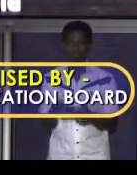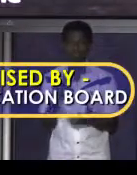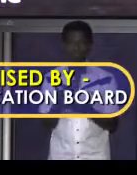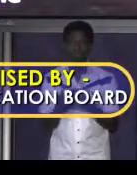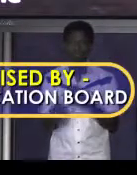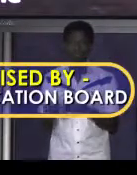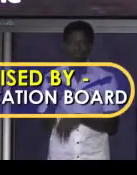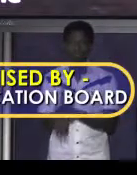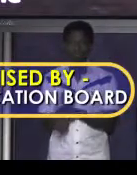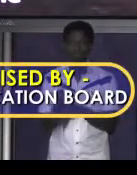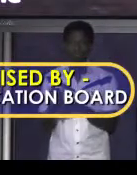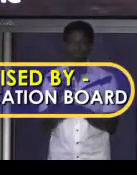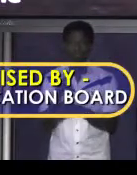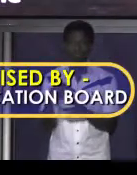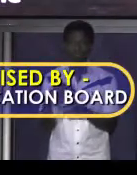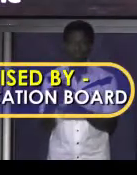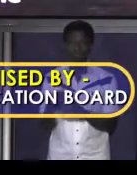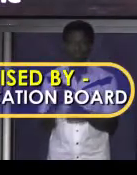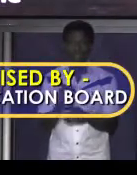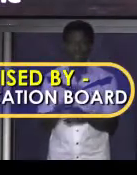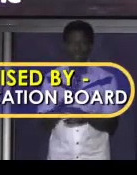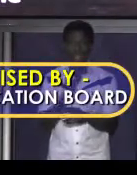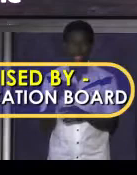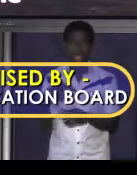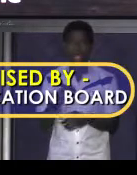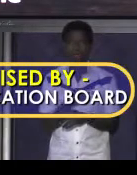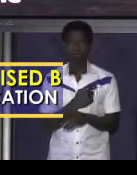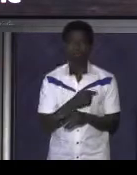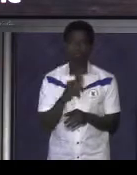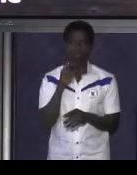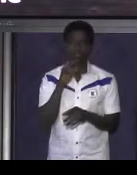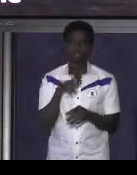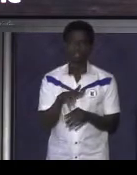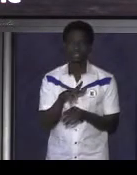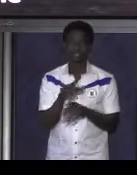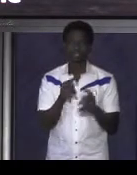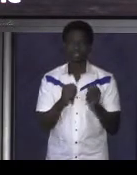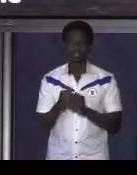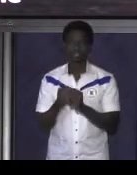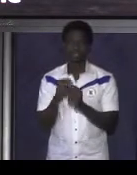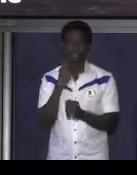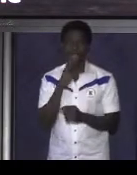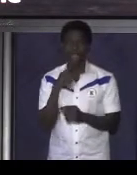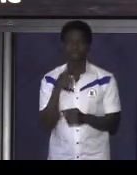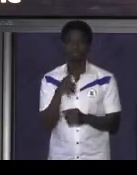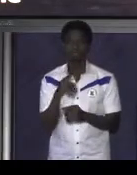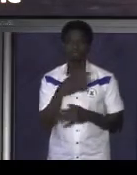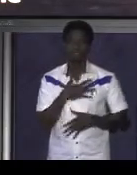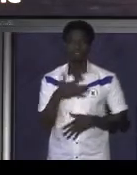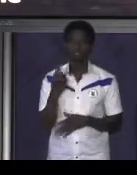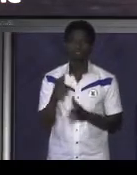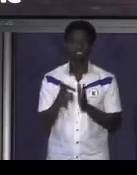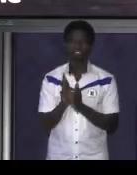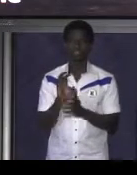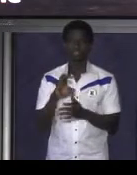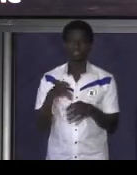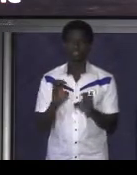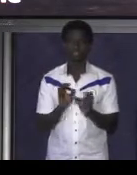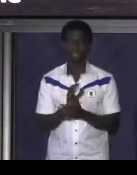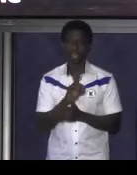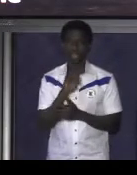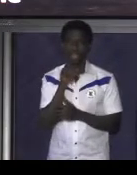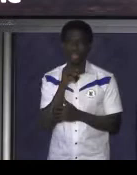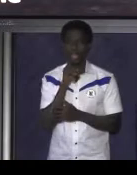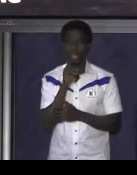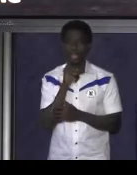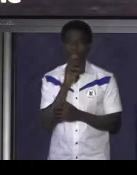job, you then. Are we still together? Are you enjoying the revision class? Are